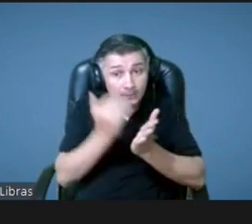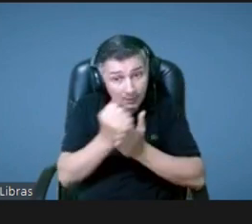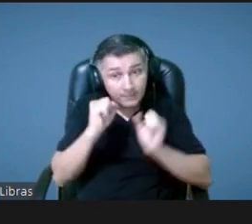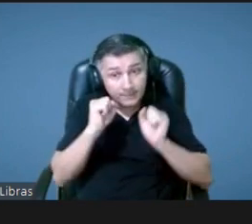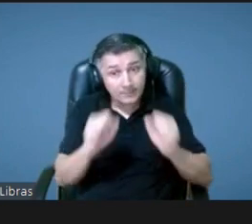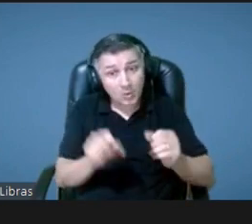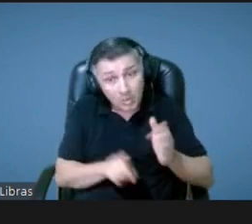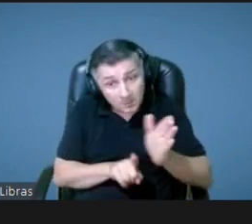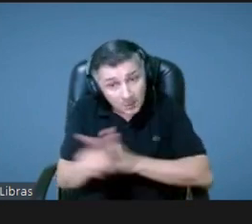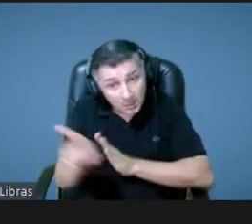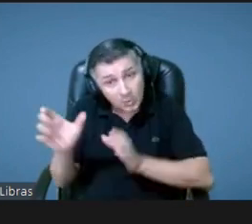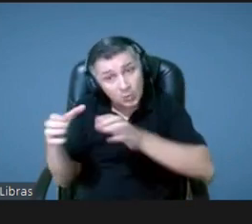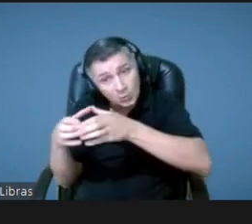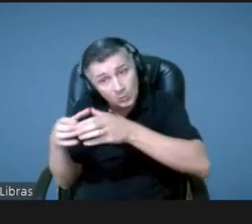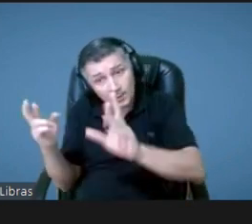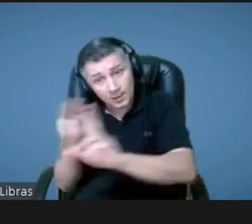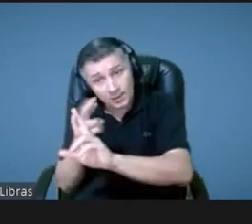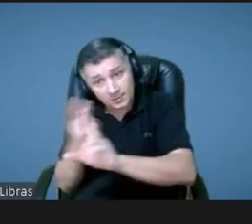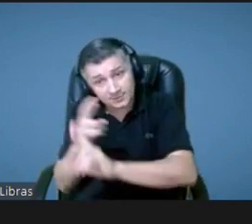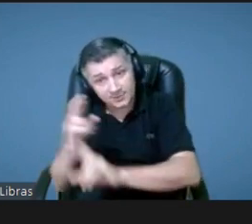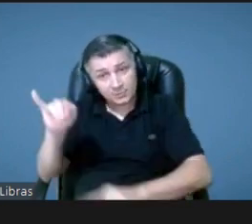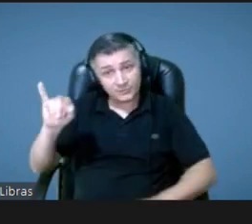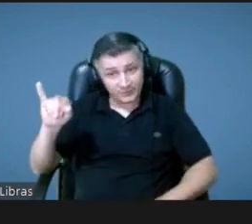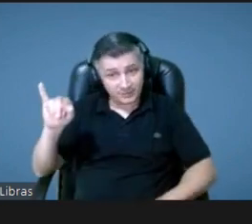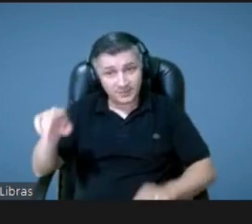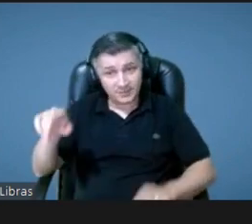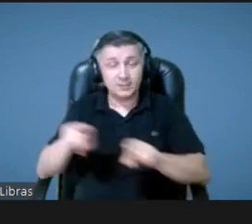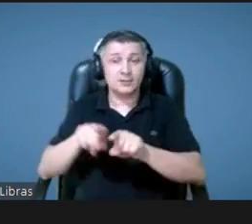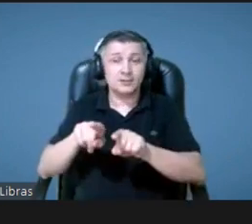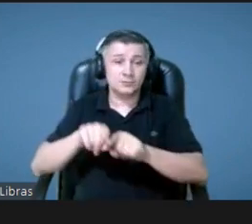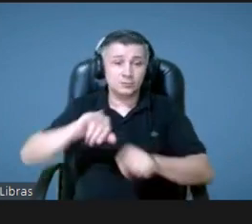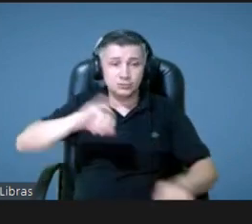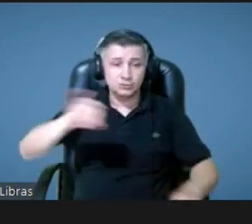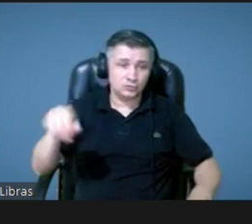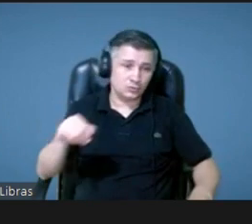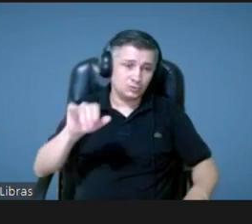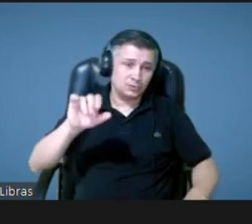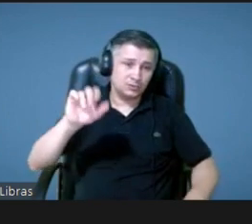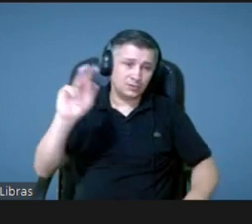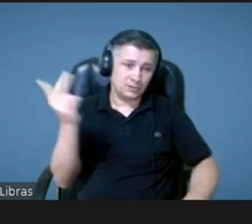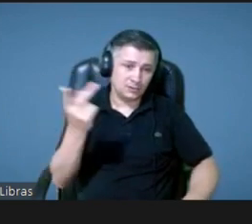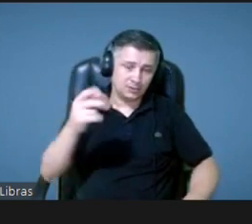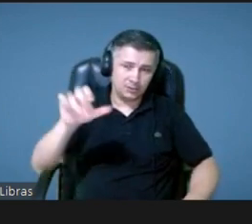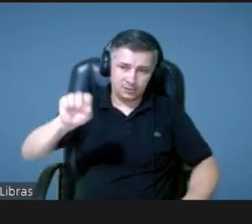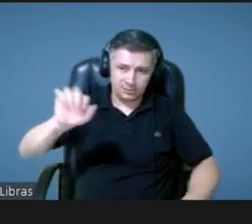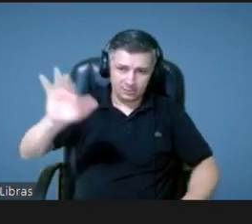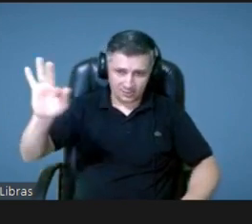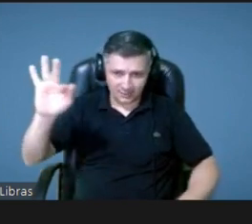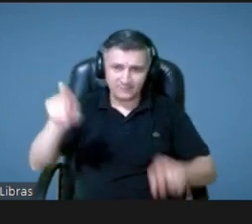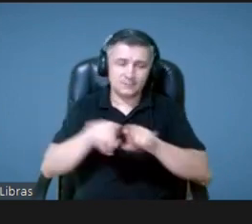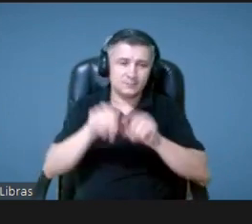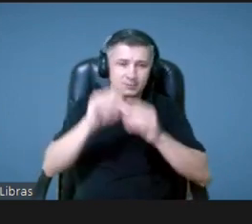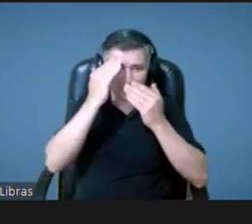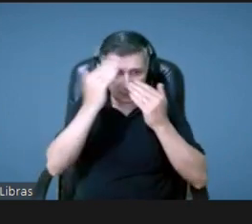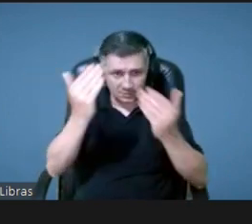Should you have any other questions, please send them to our IR team.